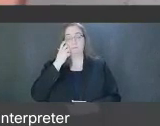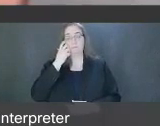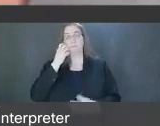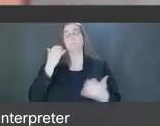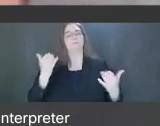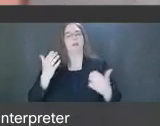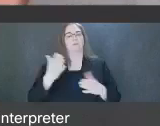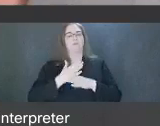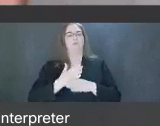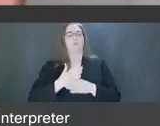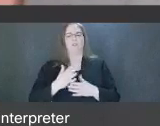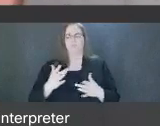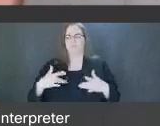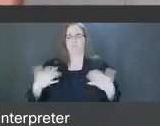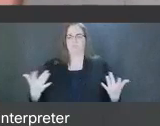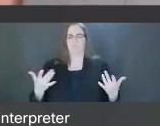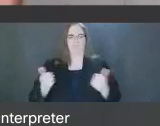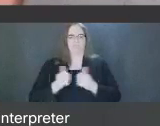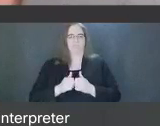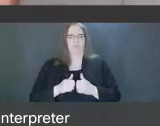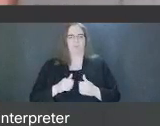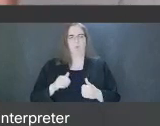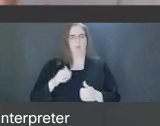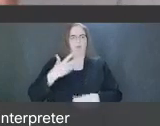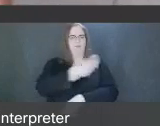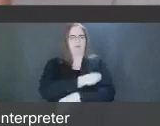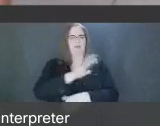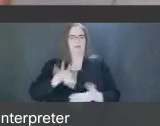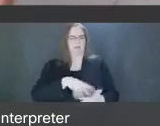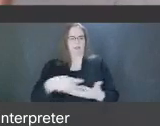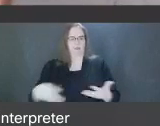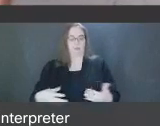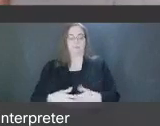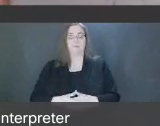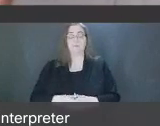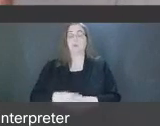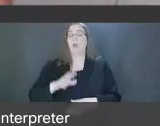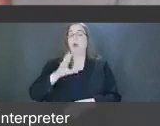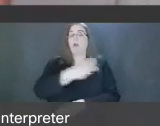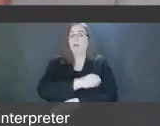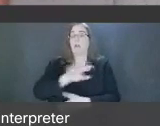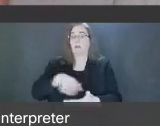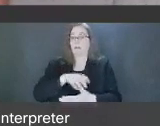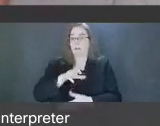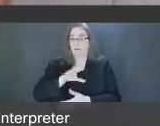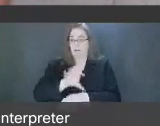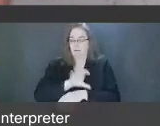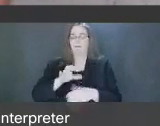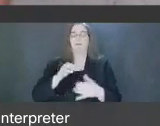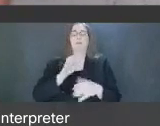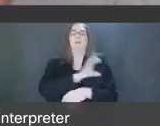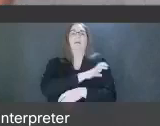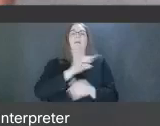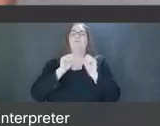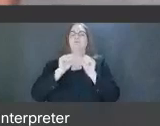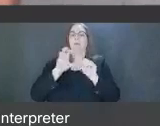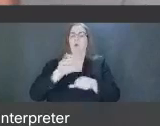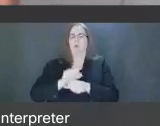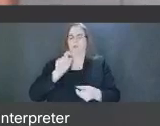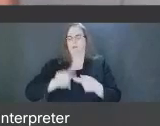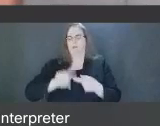I want to share where we are with vaccine scheduling. Our vaccine clinics continue to offer appointments through the end of the